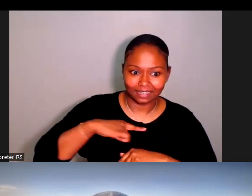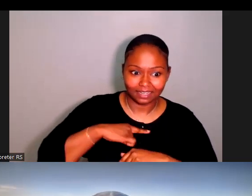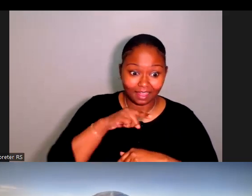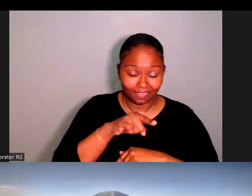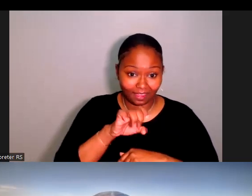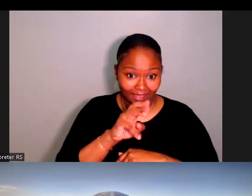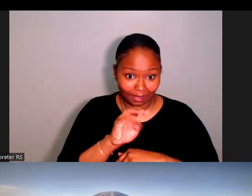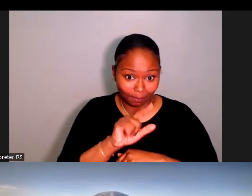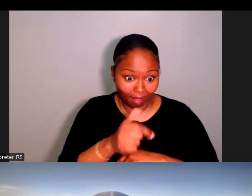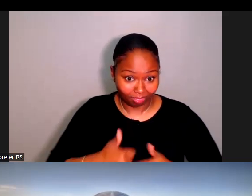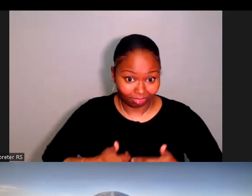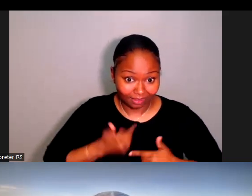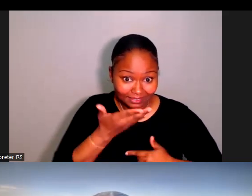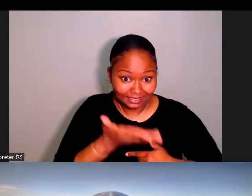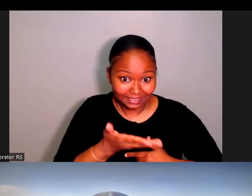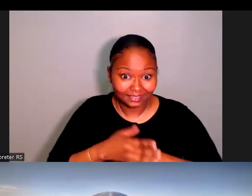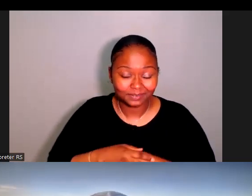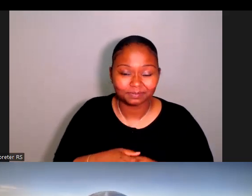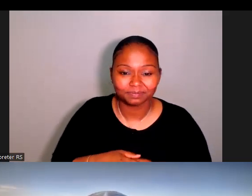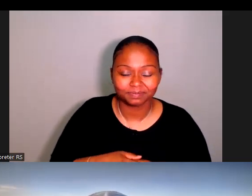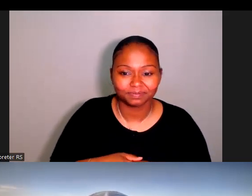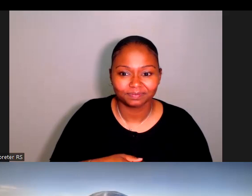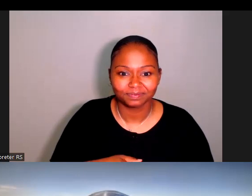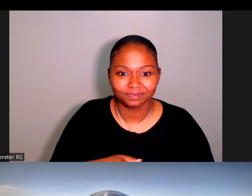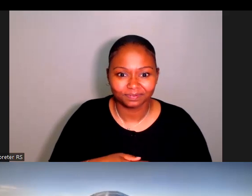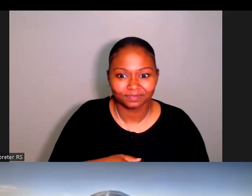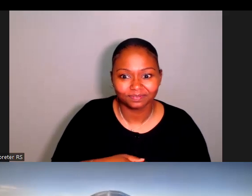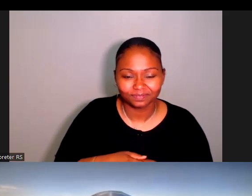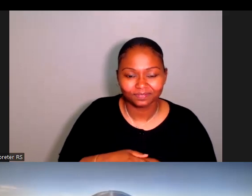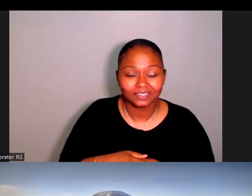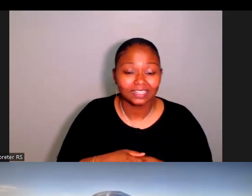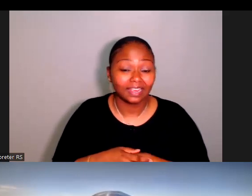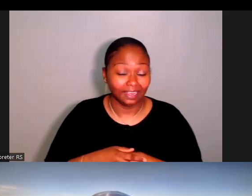on our slide. And our team will also drop that